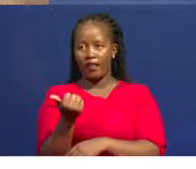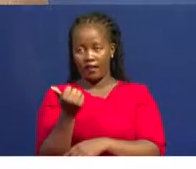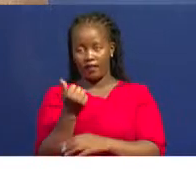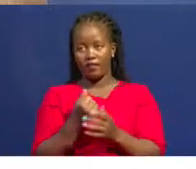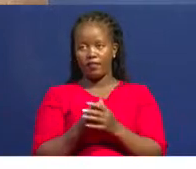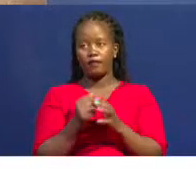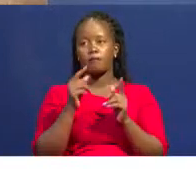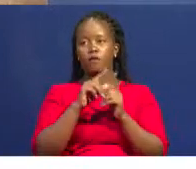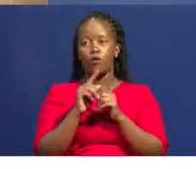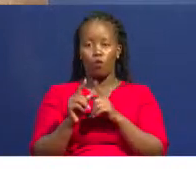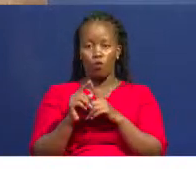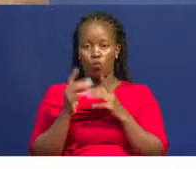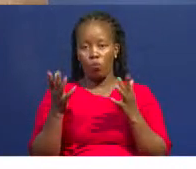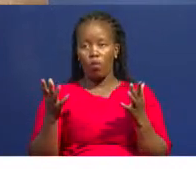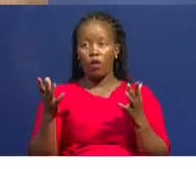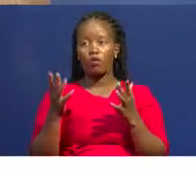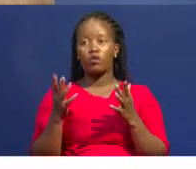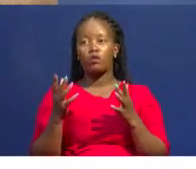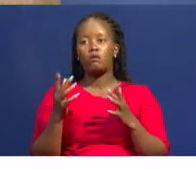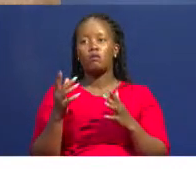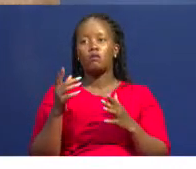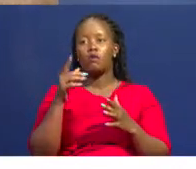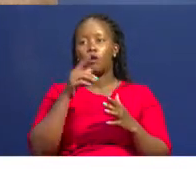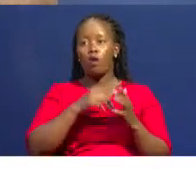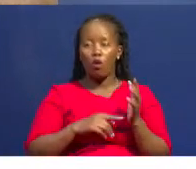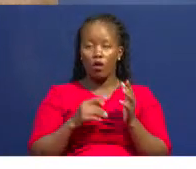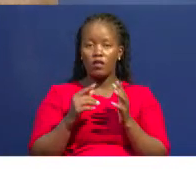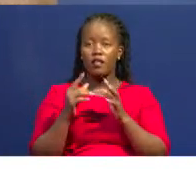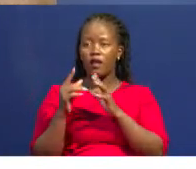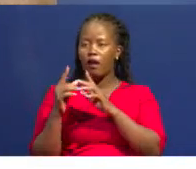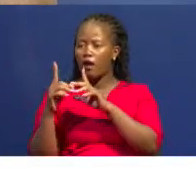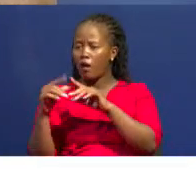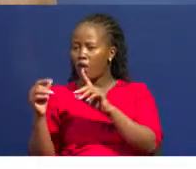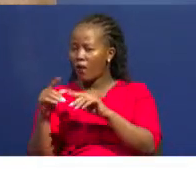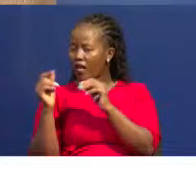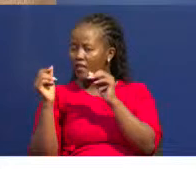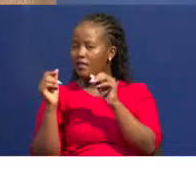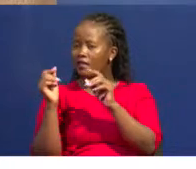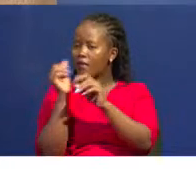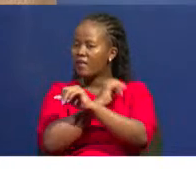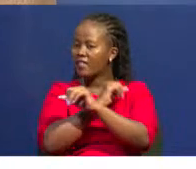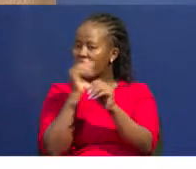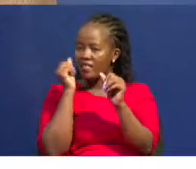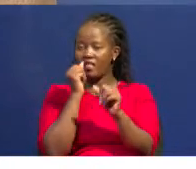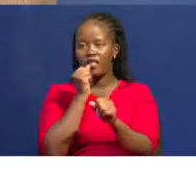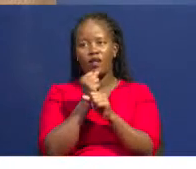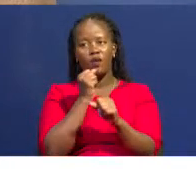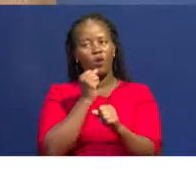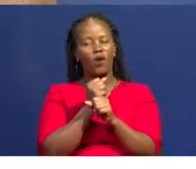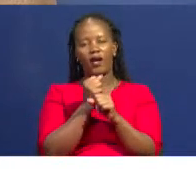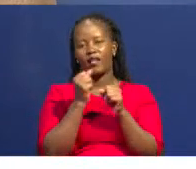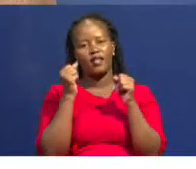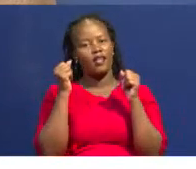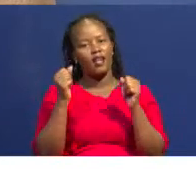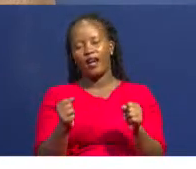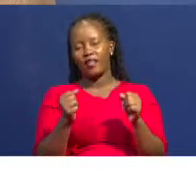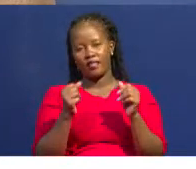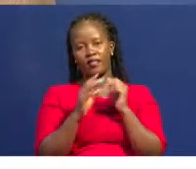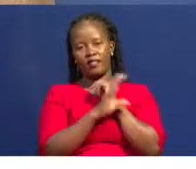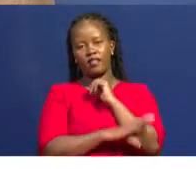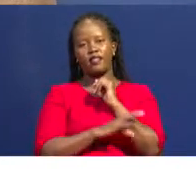You bear with me that what they were telling the president there, it cannot work. It cannot work in this